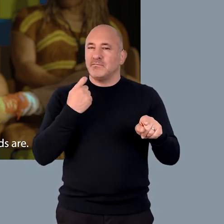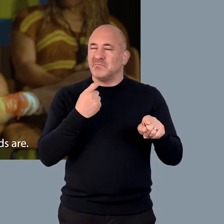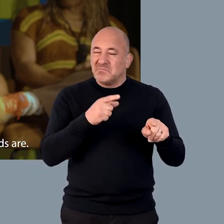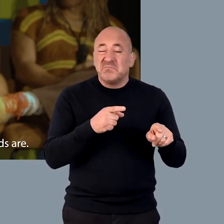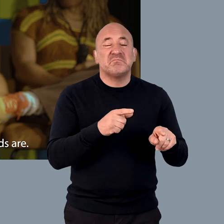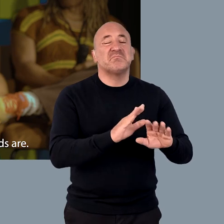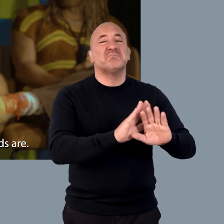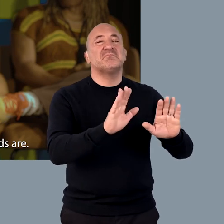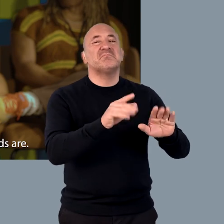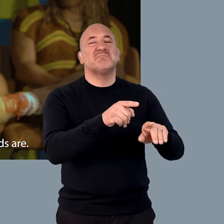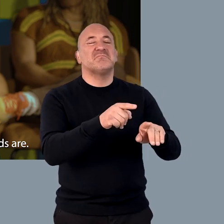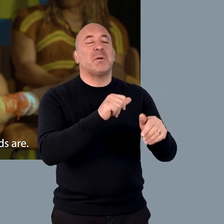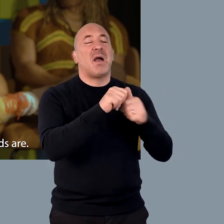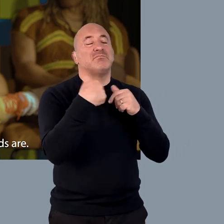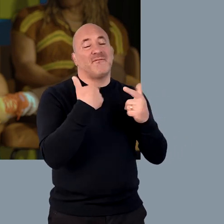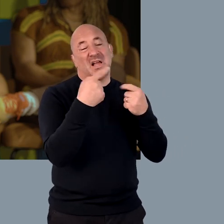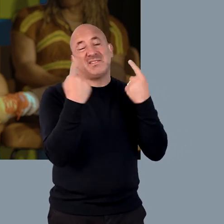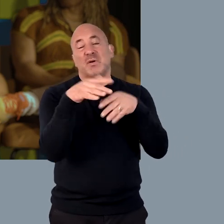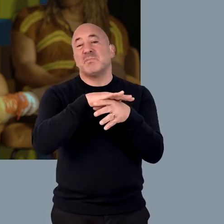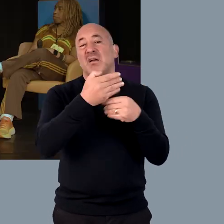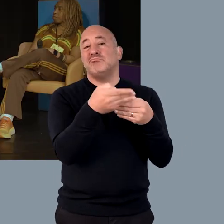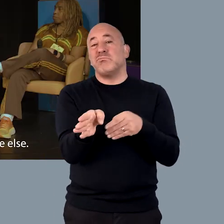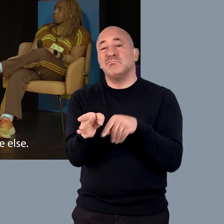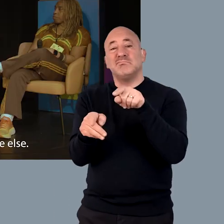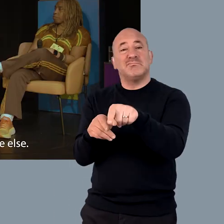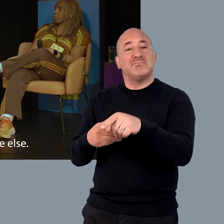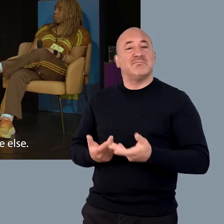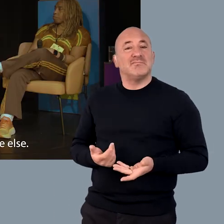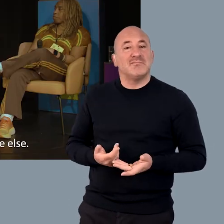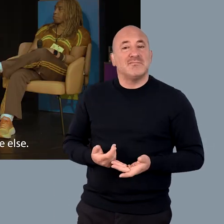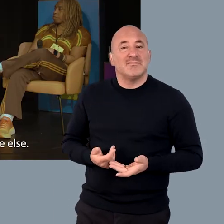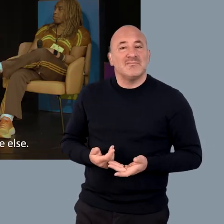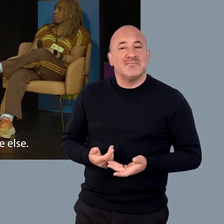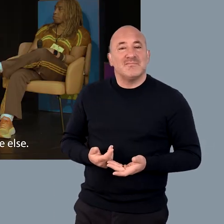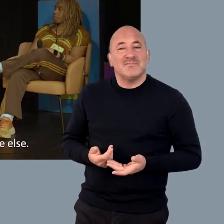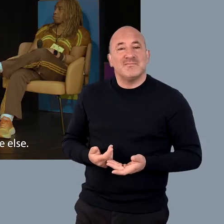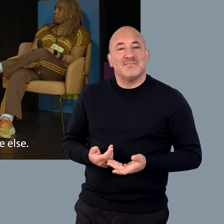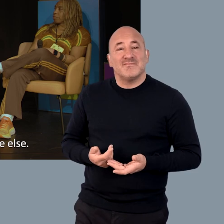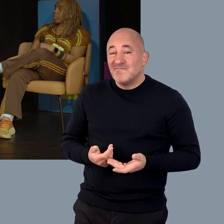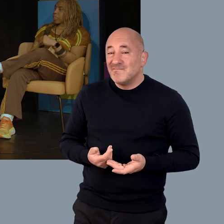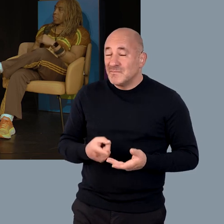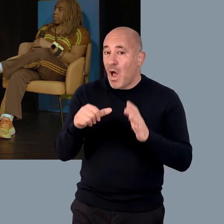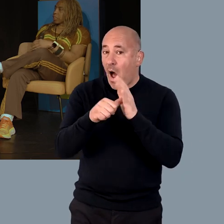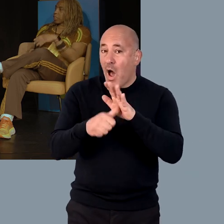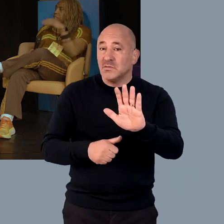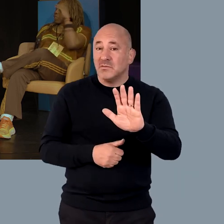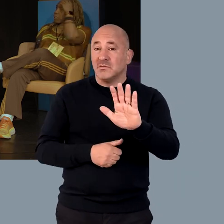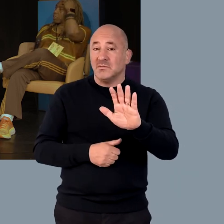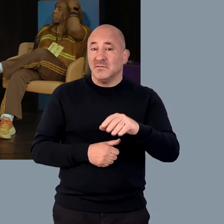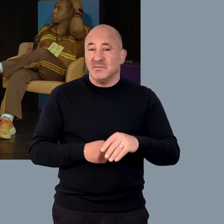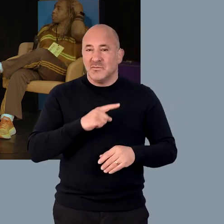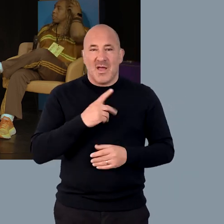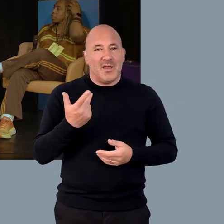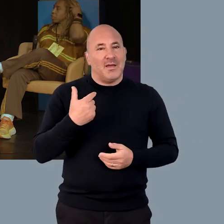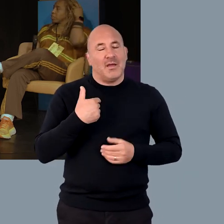Open to what your needs are Do you want to work there? Find somewhere else and it's really difficult